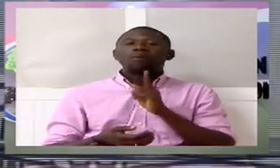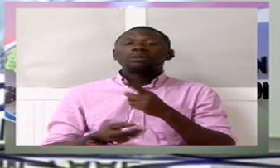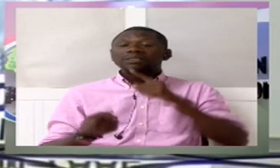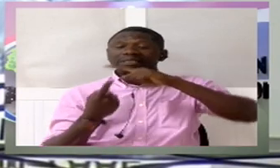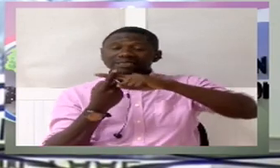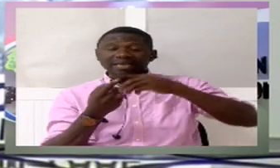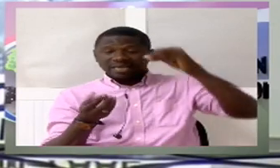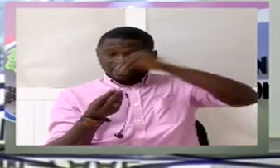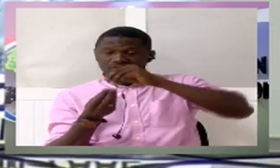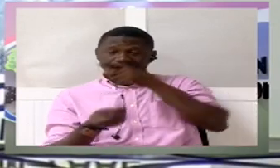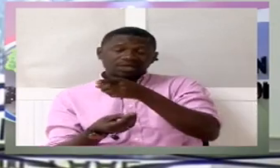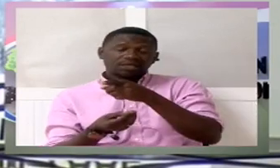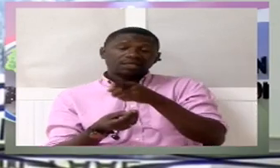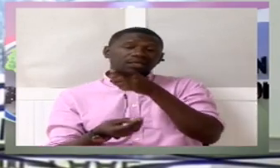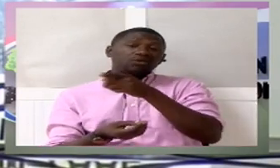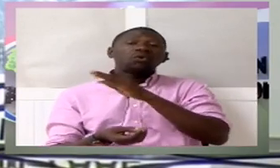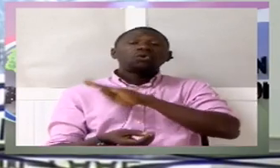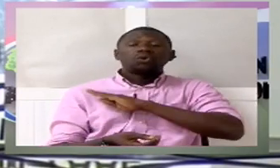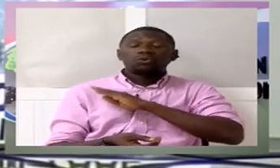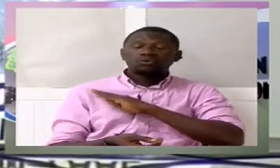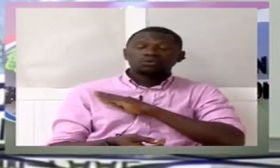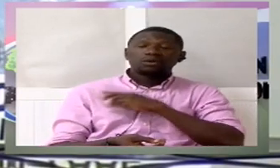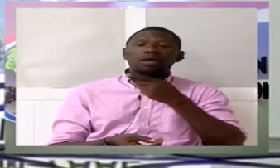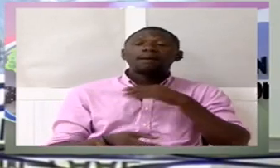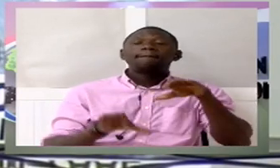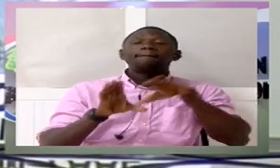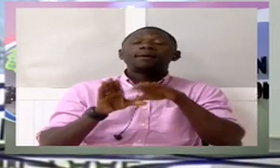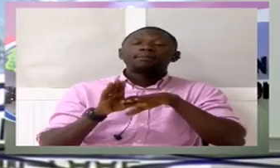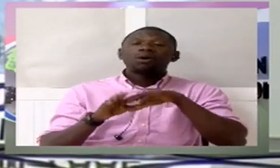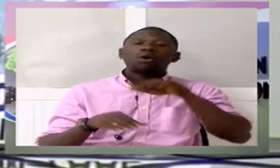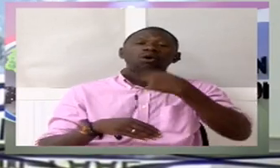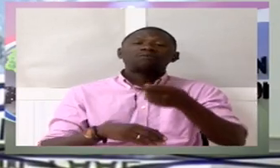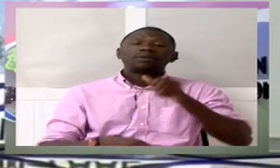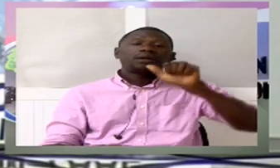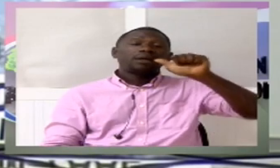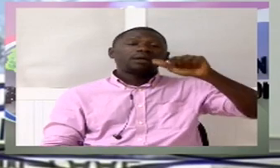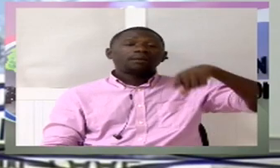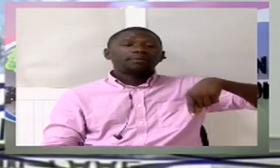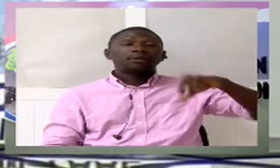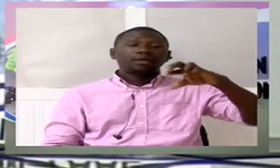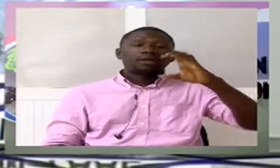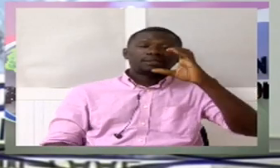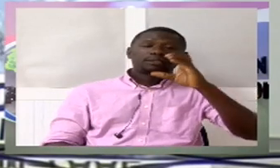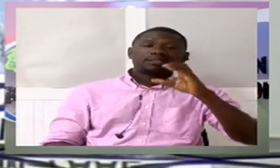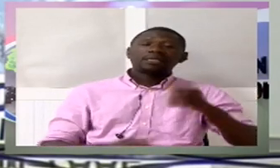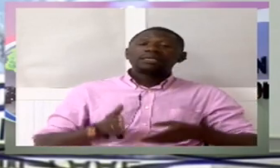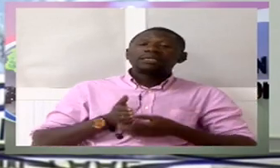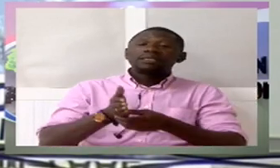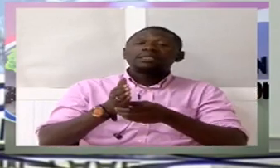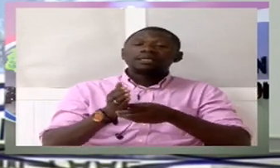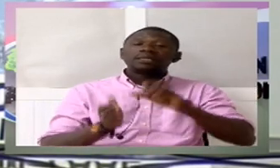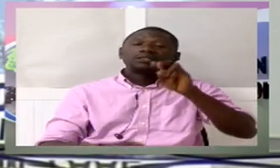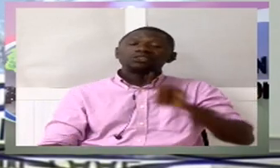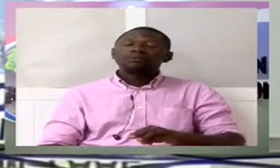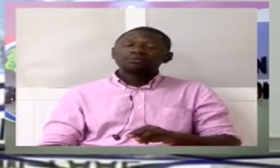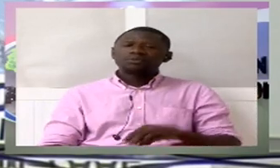that, he was also a member of the APRC leadership. He was